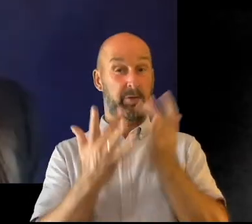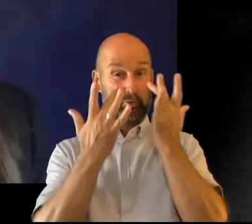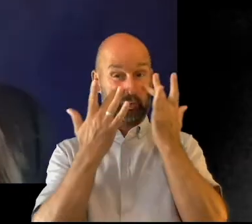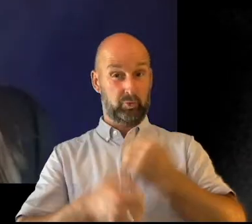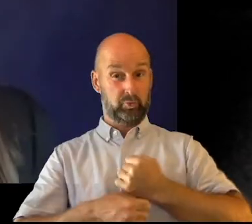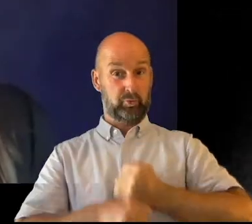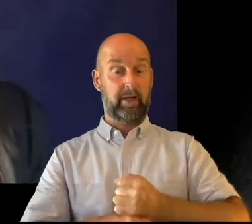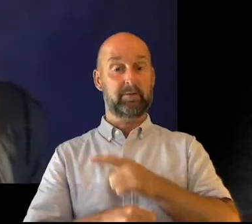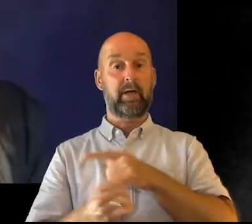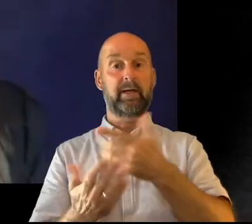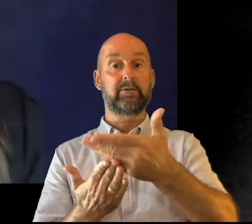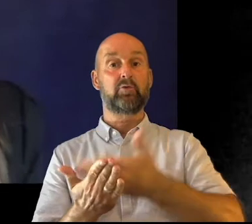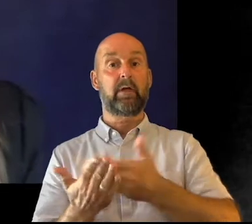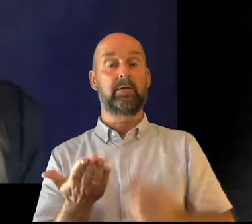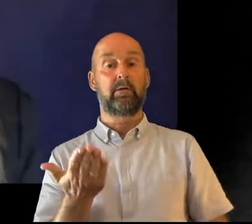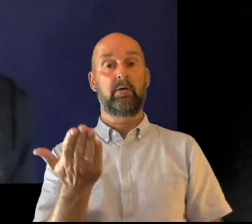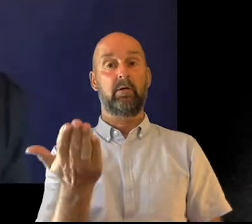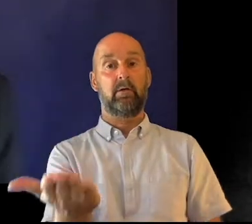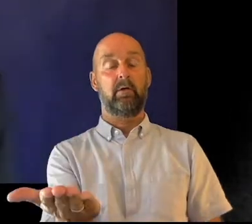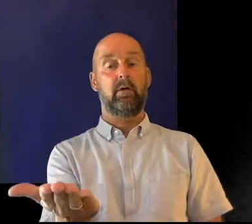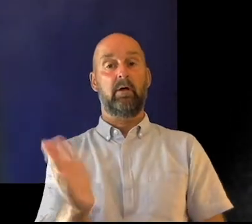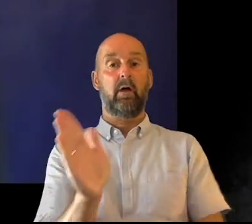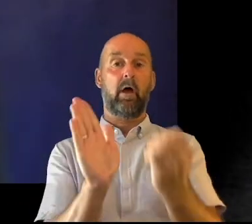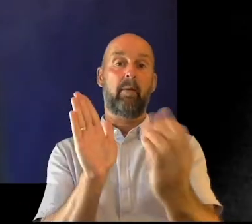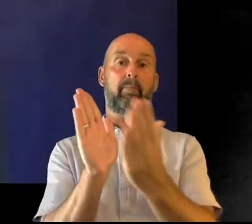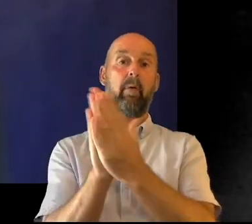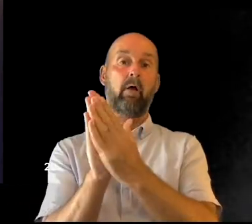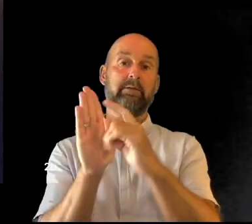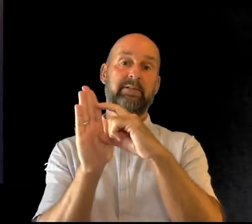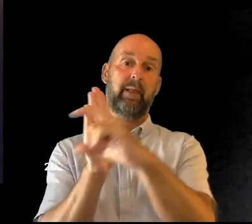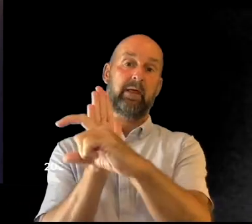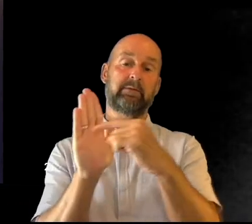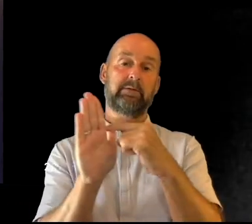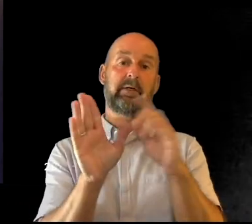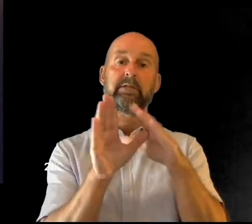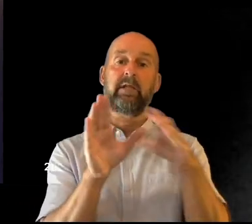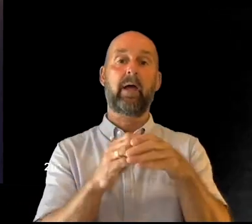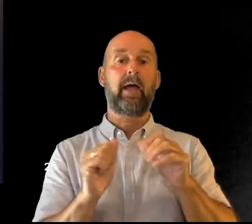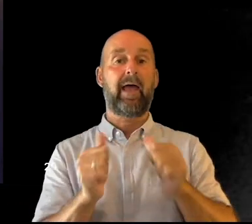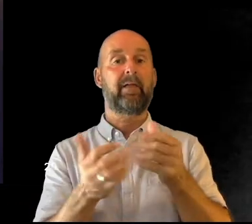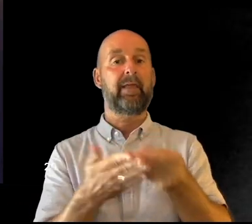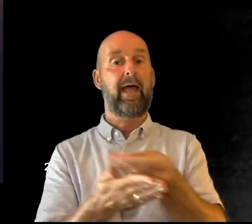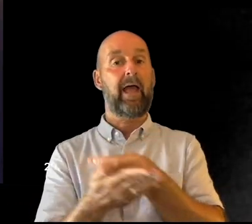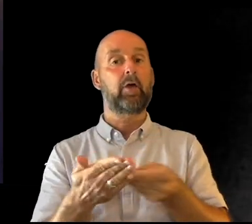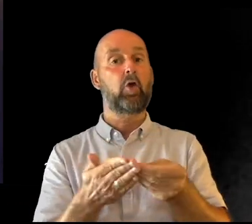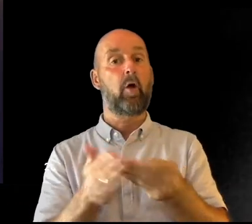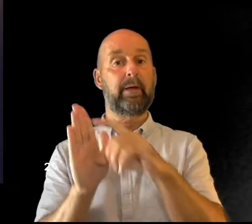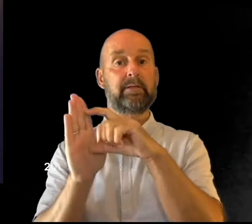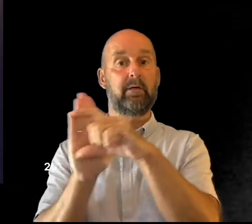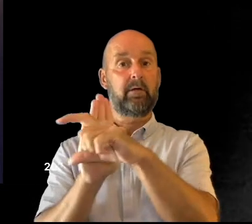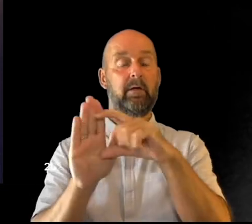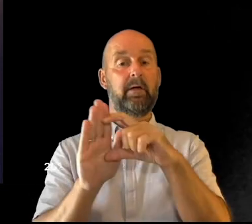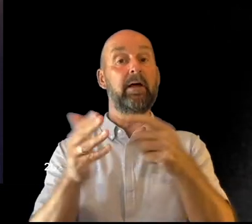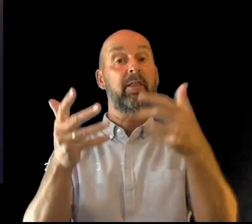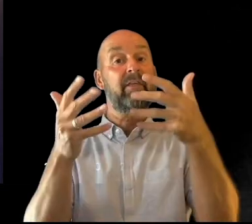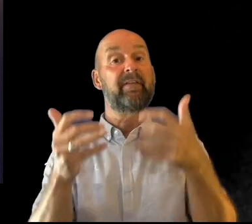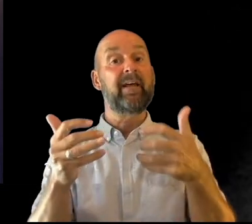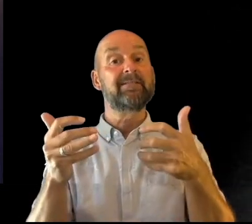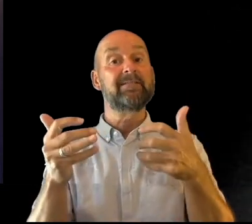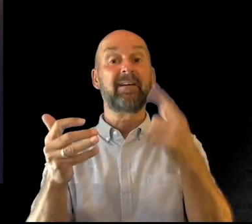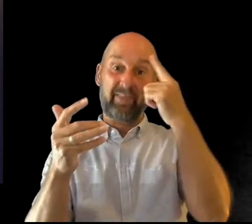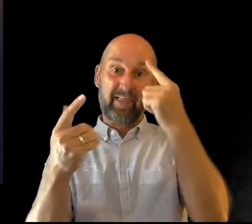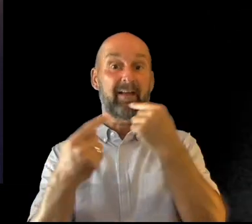slides a tablet to Camille with a blog displayed. It reads, Department of Health and Economics. The figures aren't as healthy as